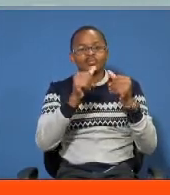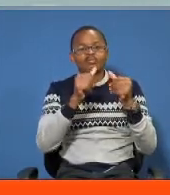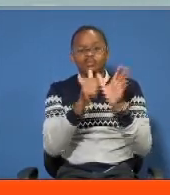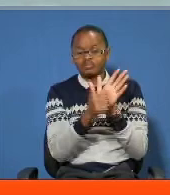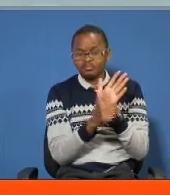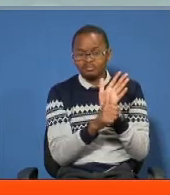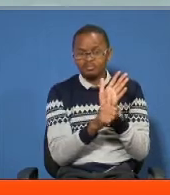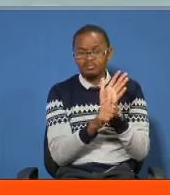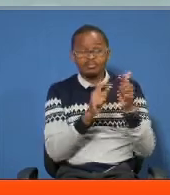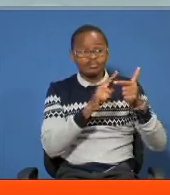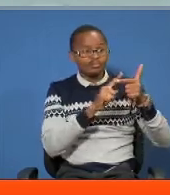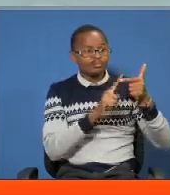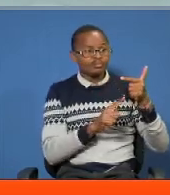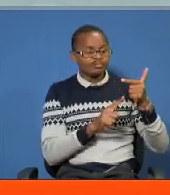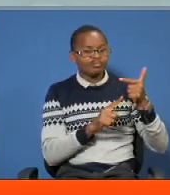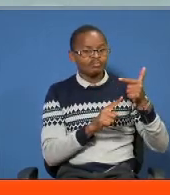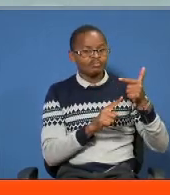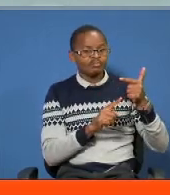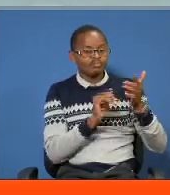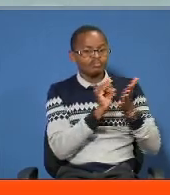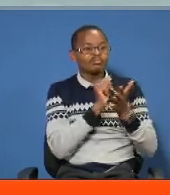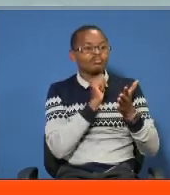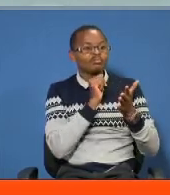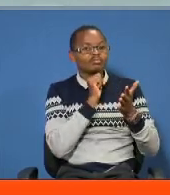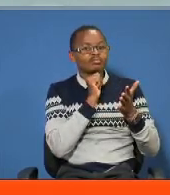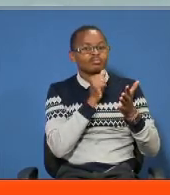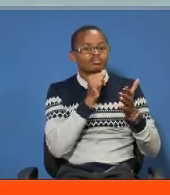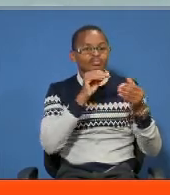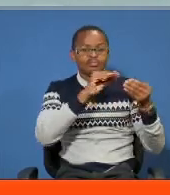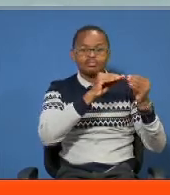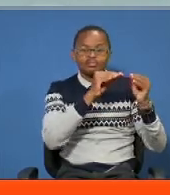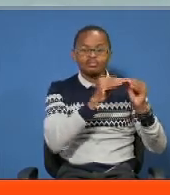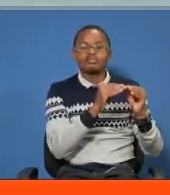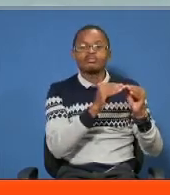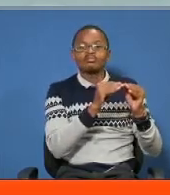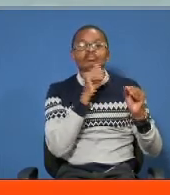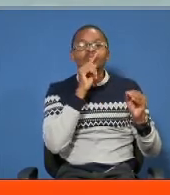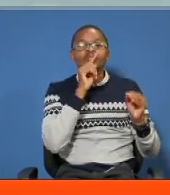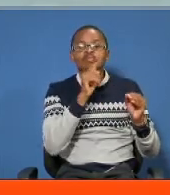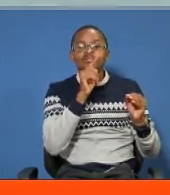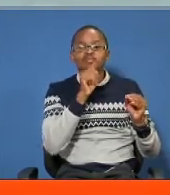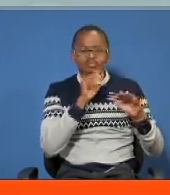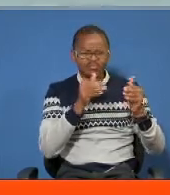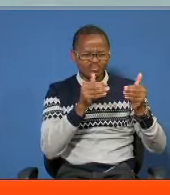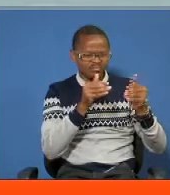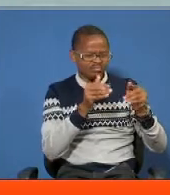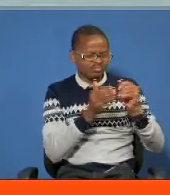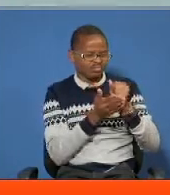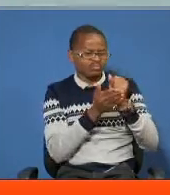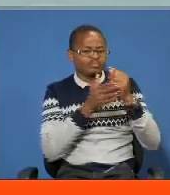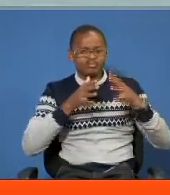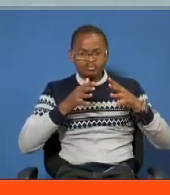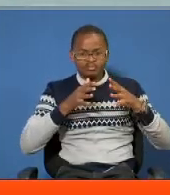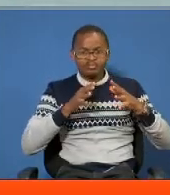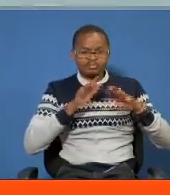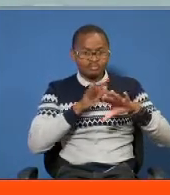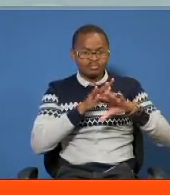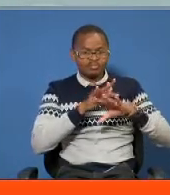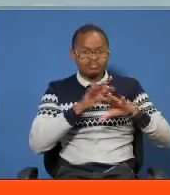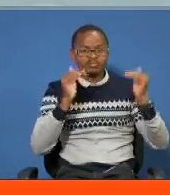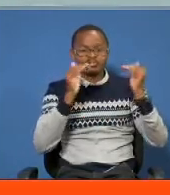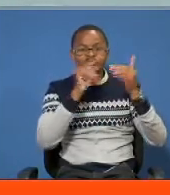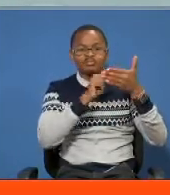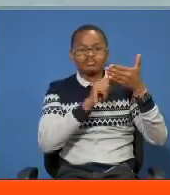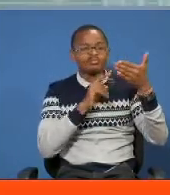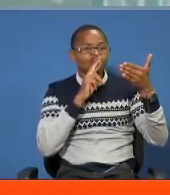a solution to a problem, but that has not been termed as an innovation per se. So given that you're helping these people at an